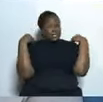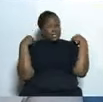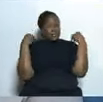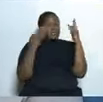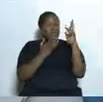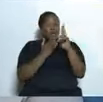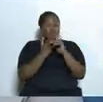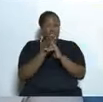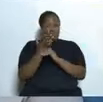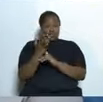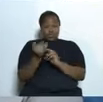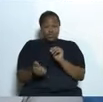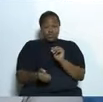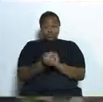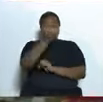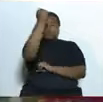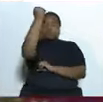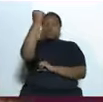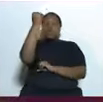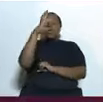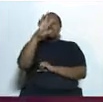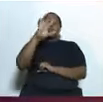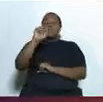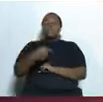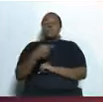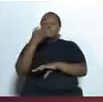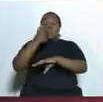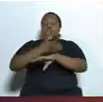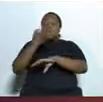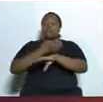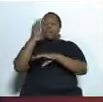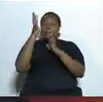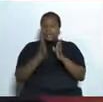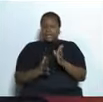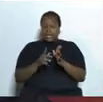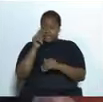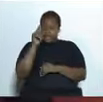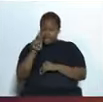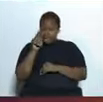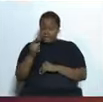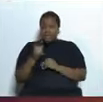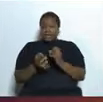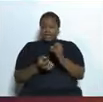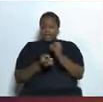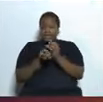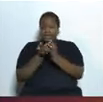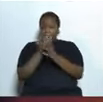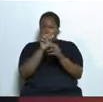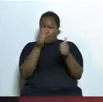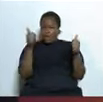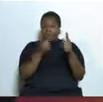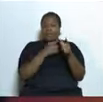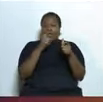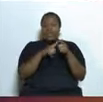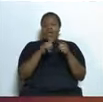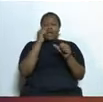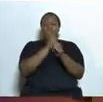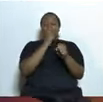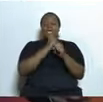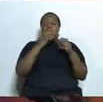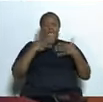up 5,000 cults, and more of these cults are going to grow, and he's getting people to put their dependence